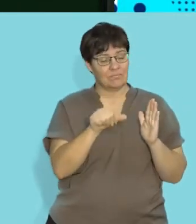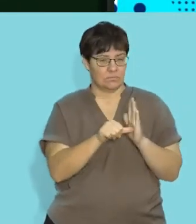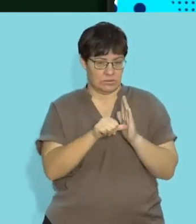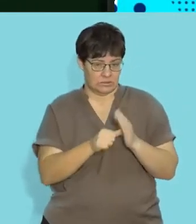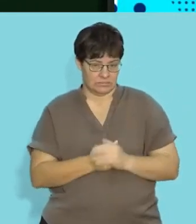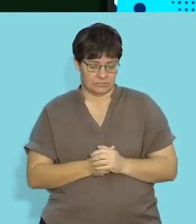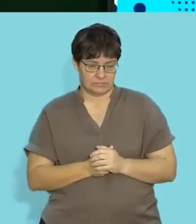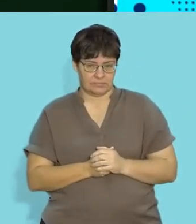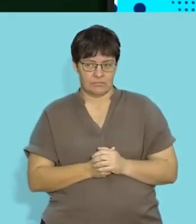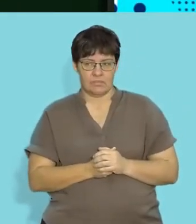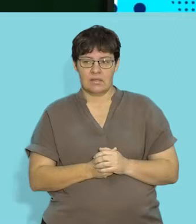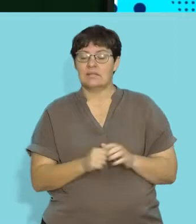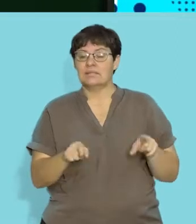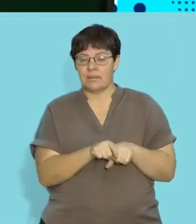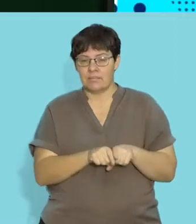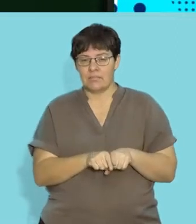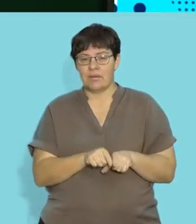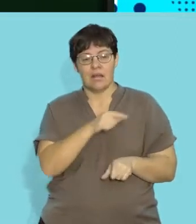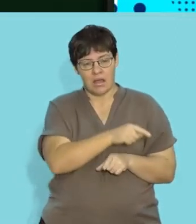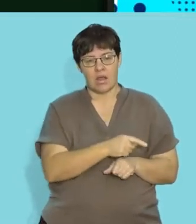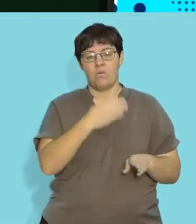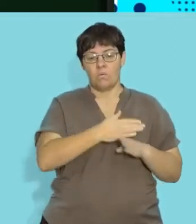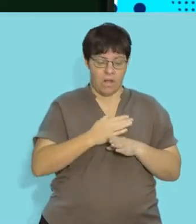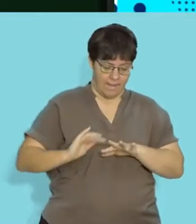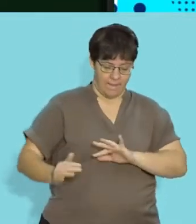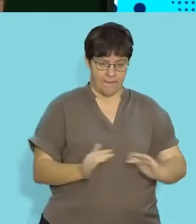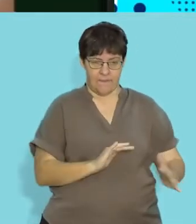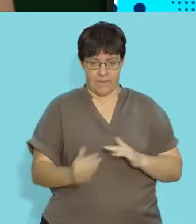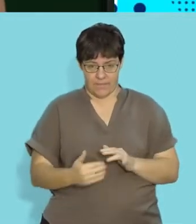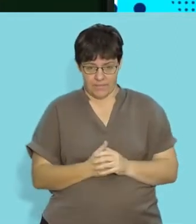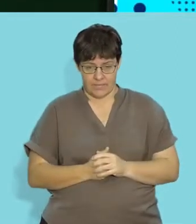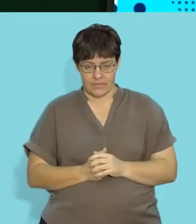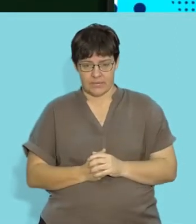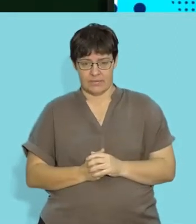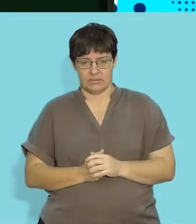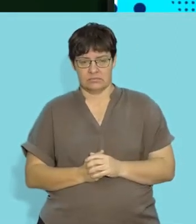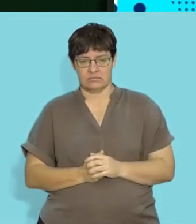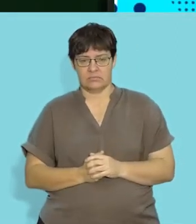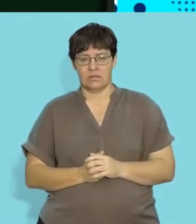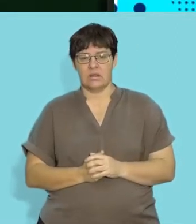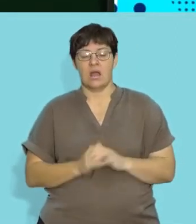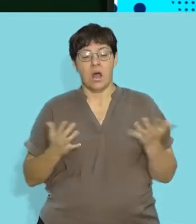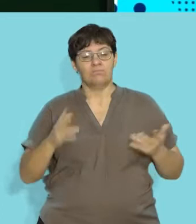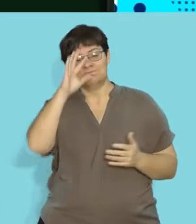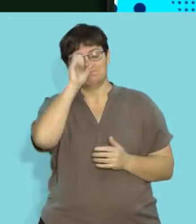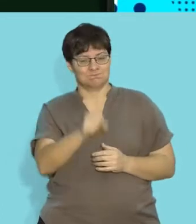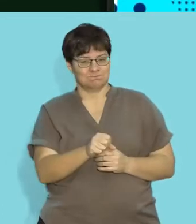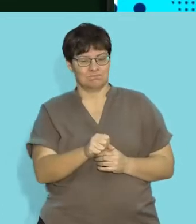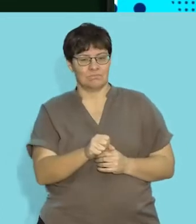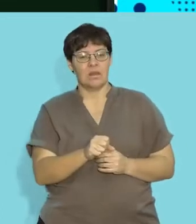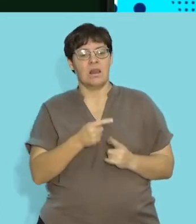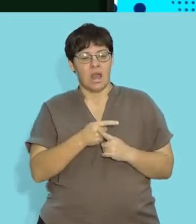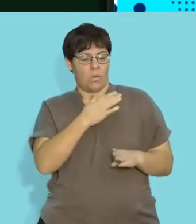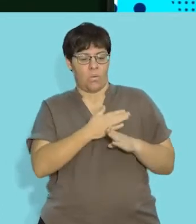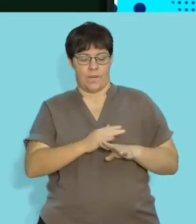then you need to know the functions of each of these structures, because these often are a way to remember how an organ